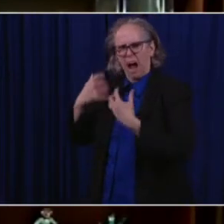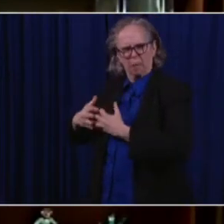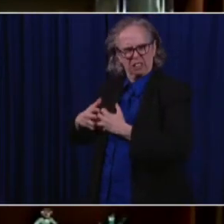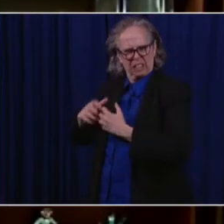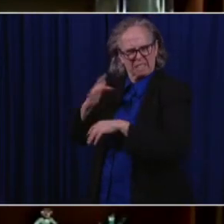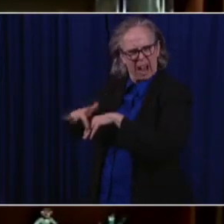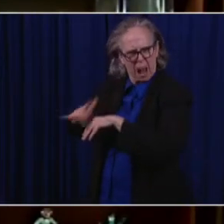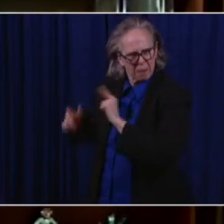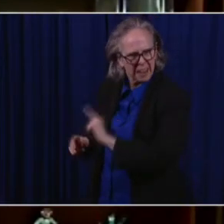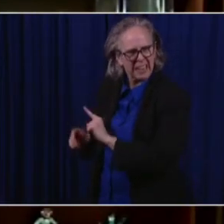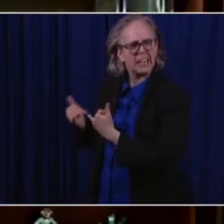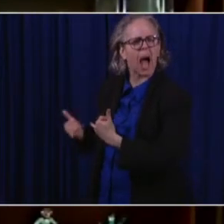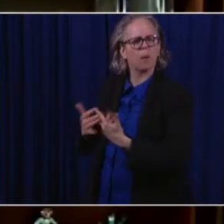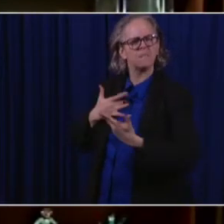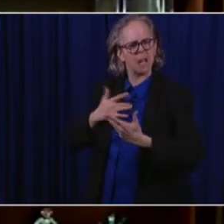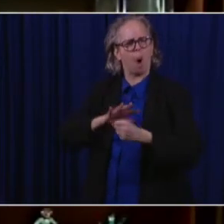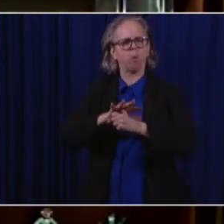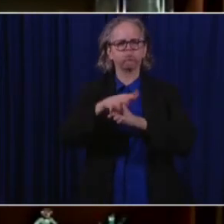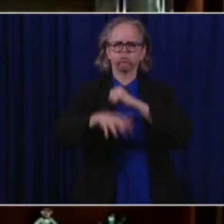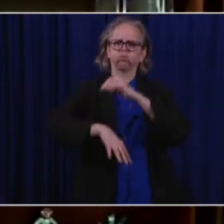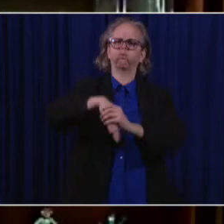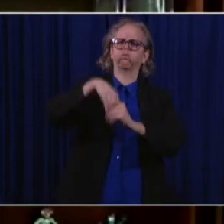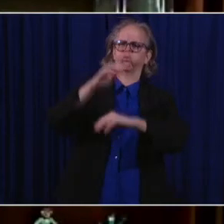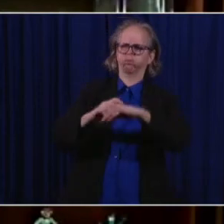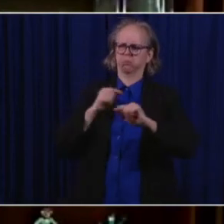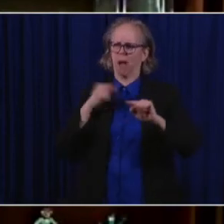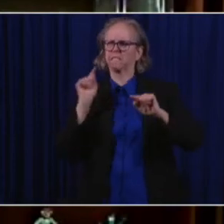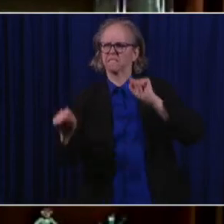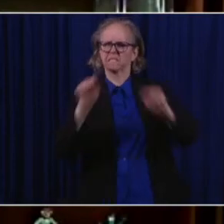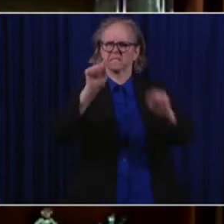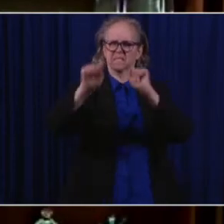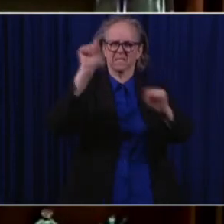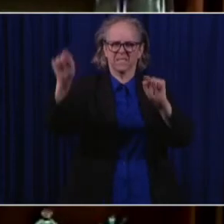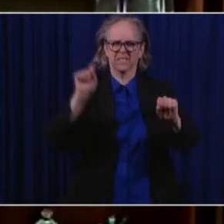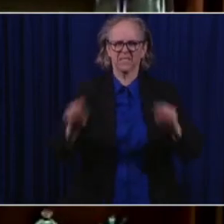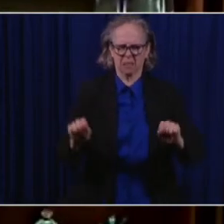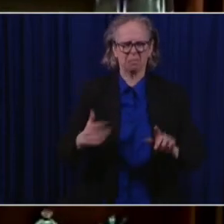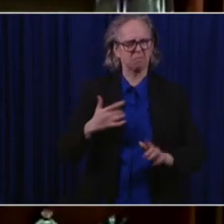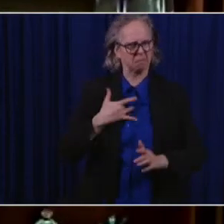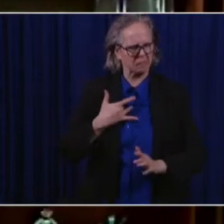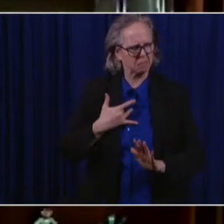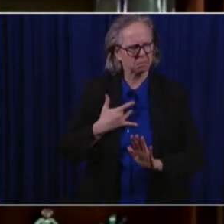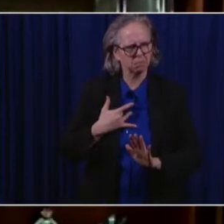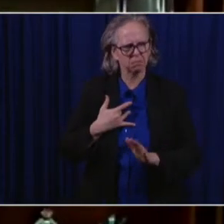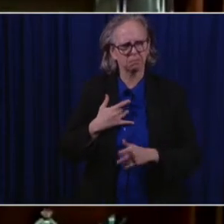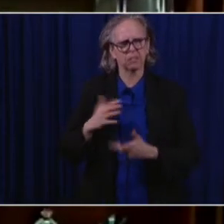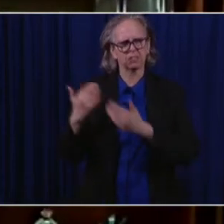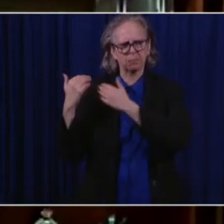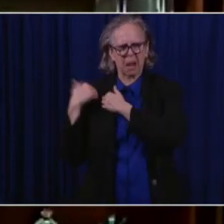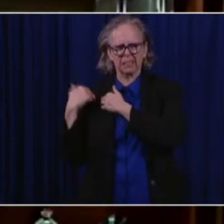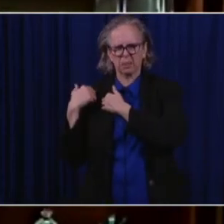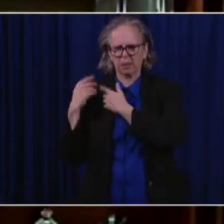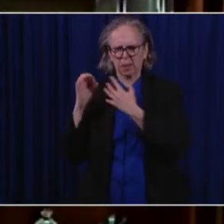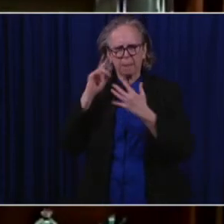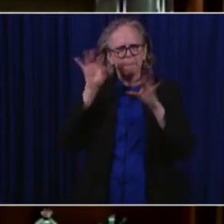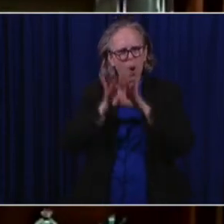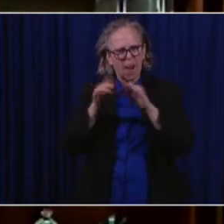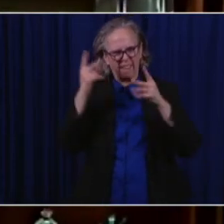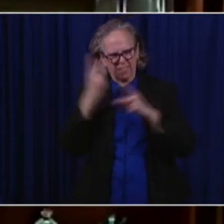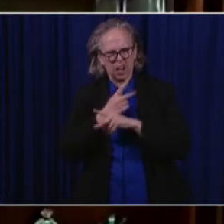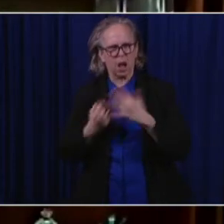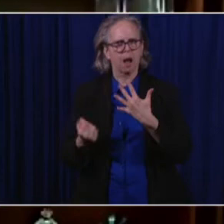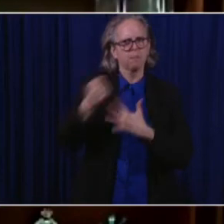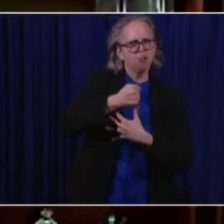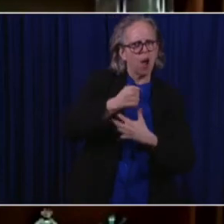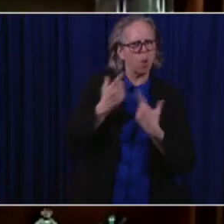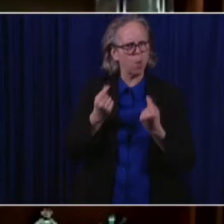under good supply. It's a couple of the elements. I think the prioritization that we were outlining for vaccines is really an